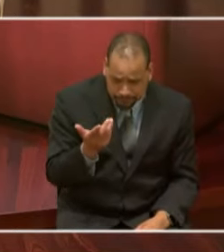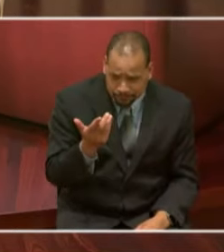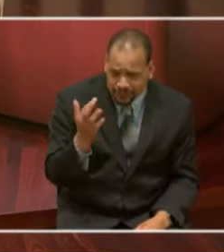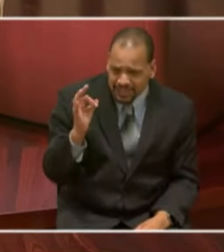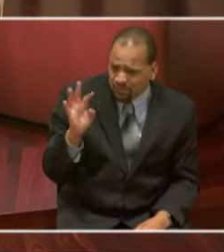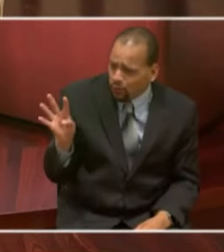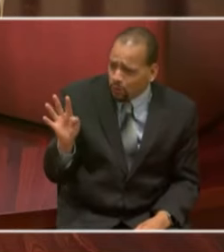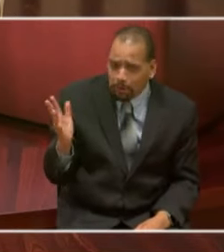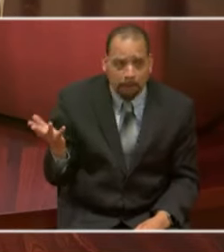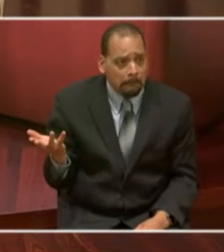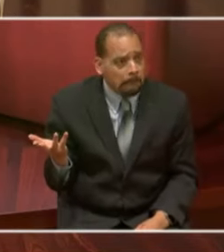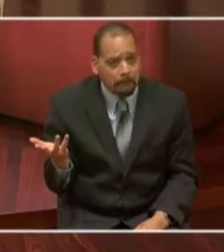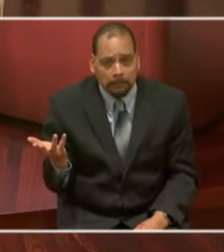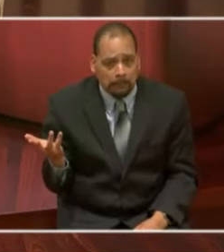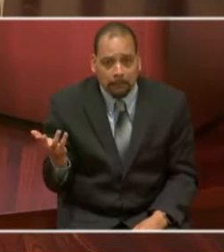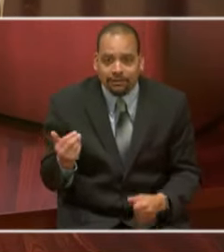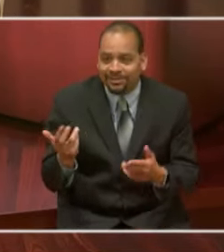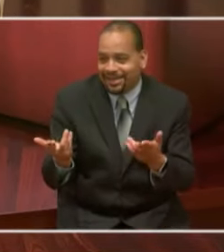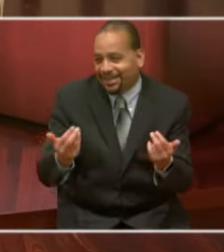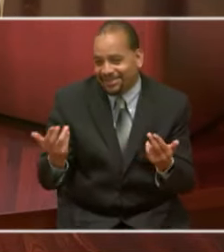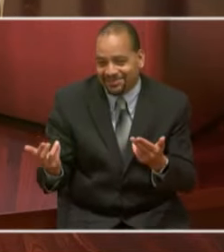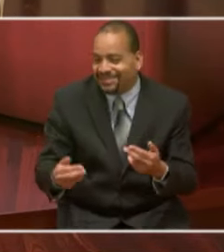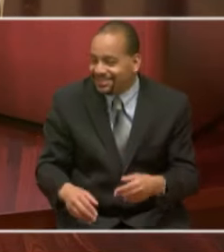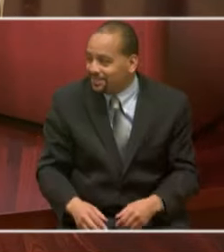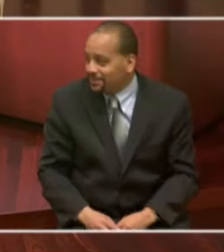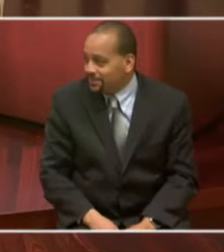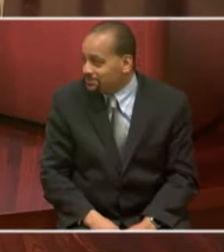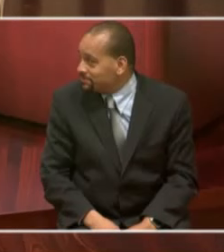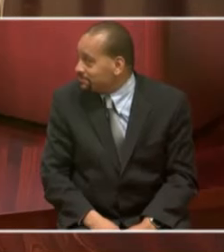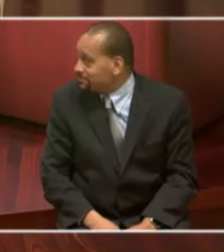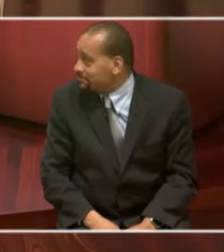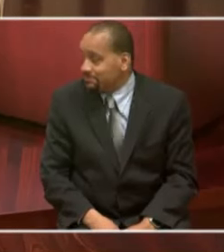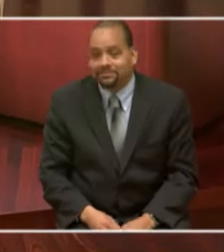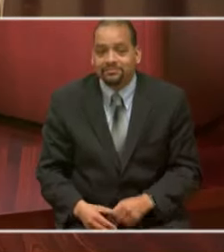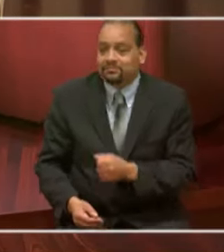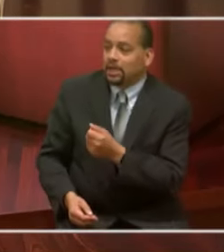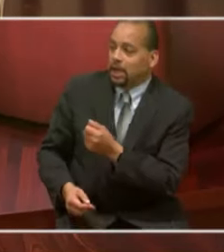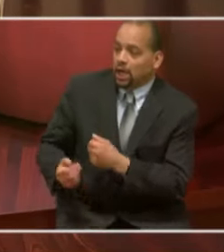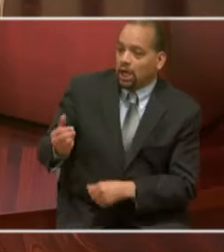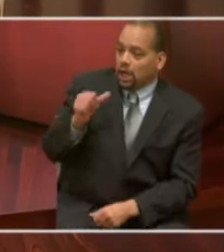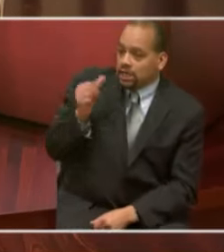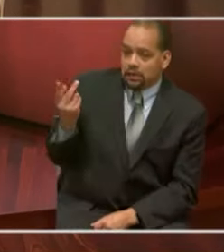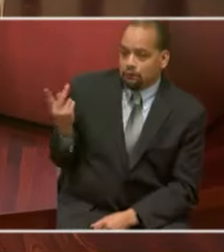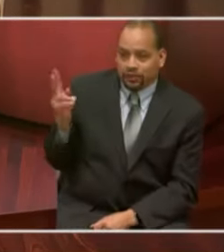Overcome." And we cried together. And that was the end of that meeting.